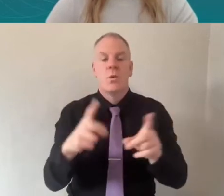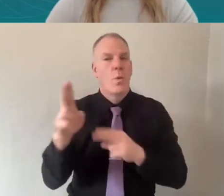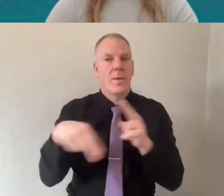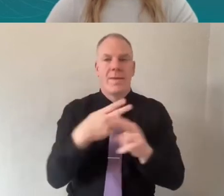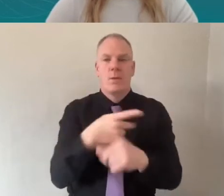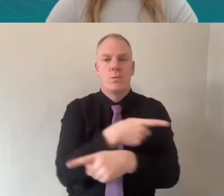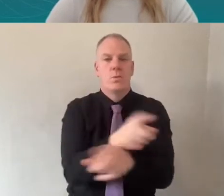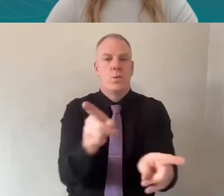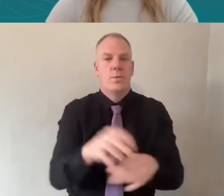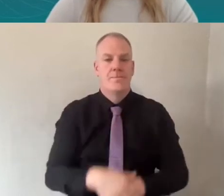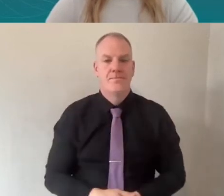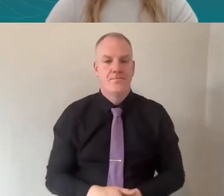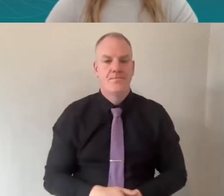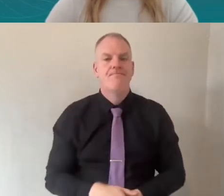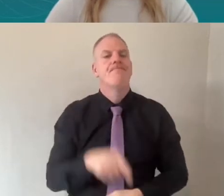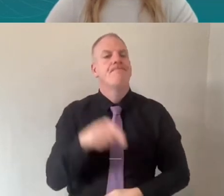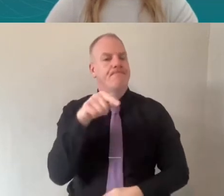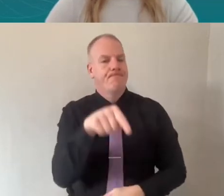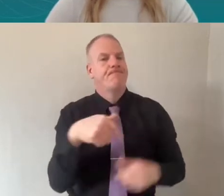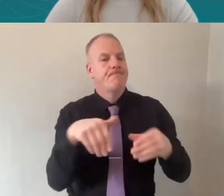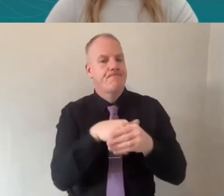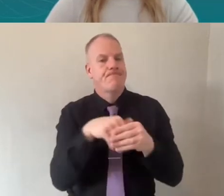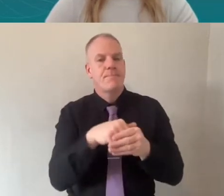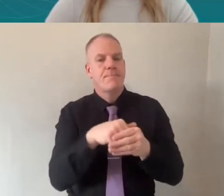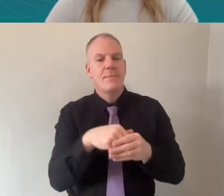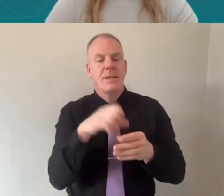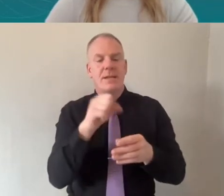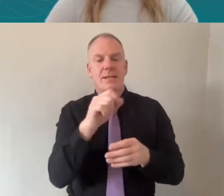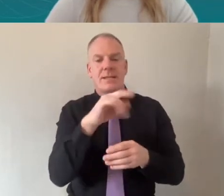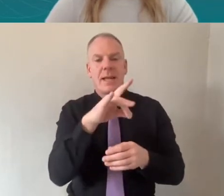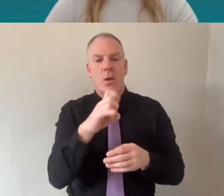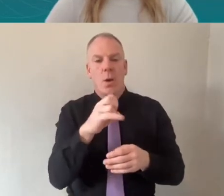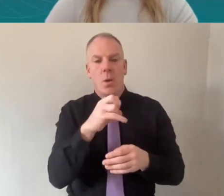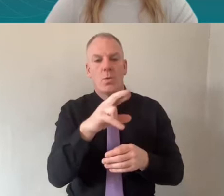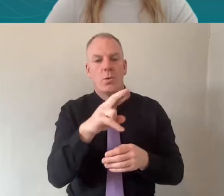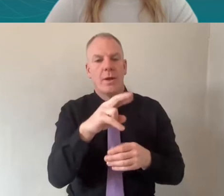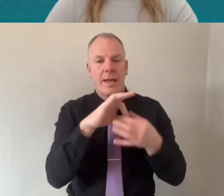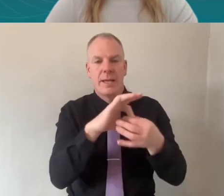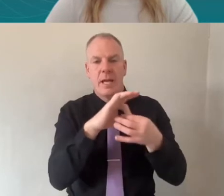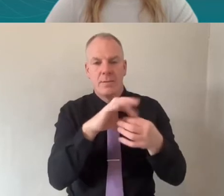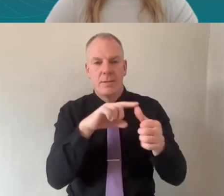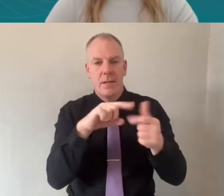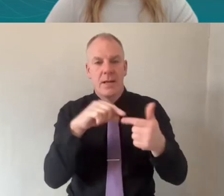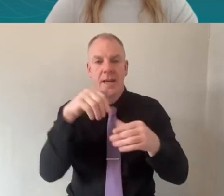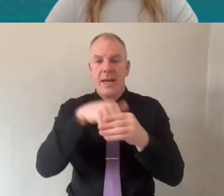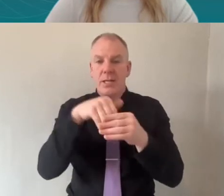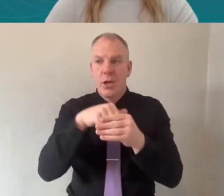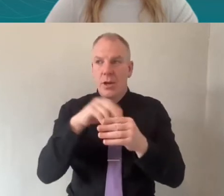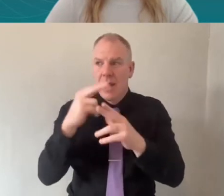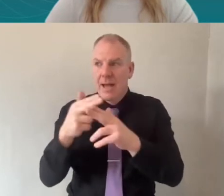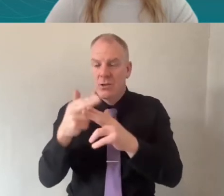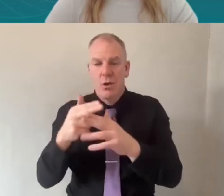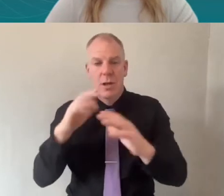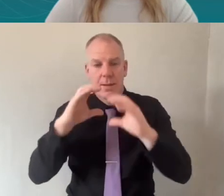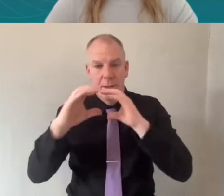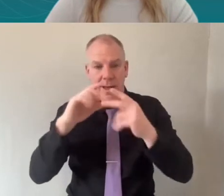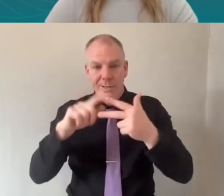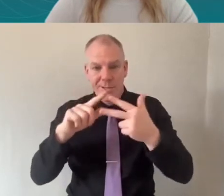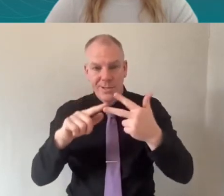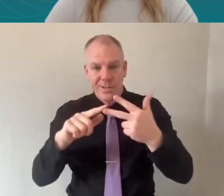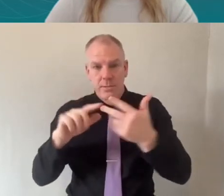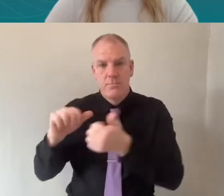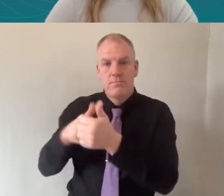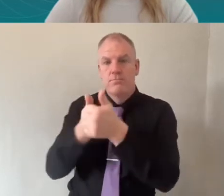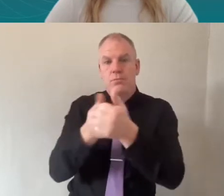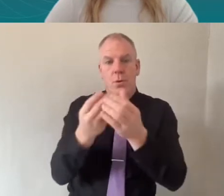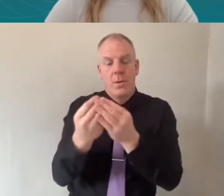you. This is reflected in the areas of stakeholder engagement and internal and external communications being complemented by